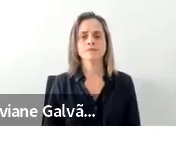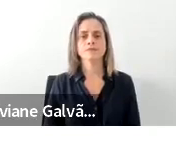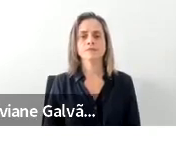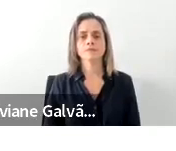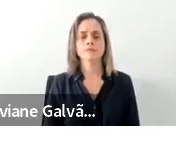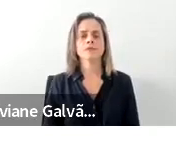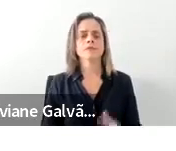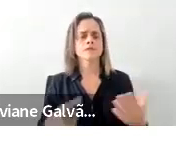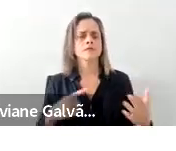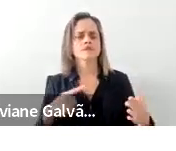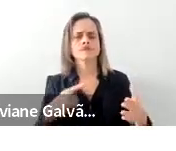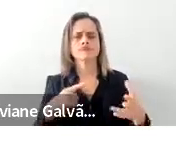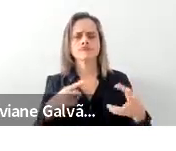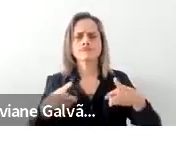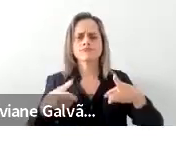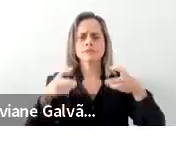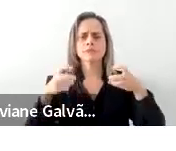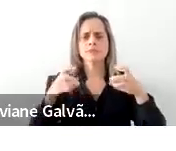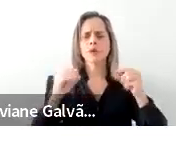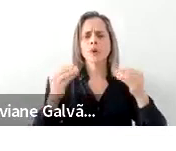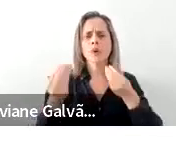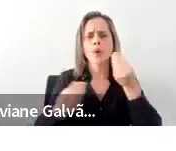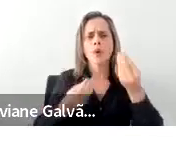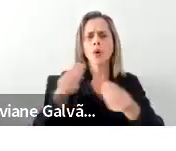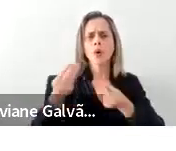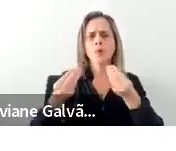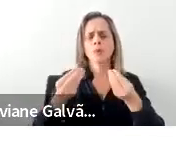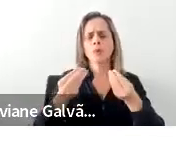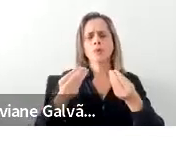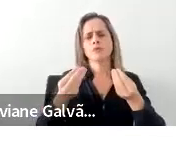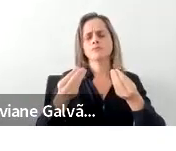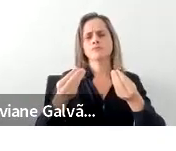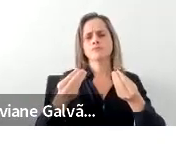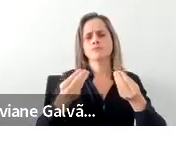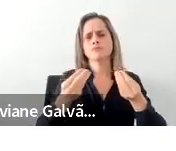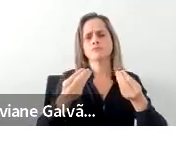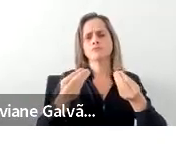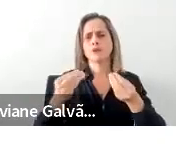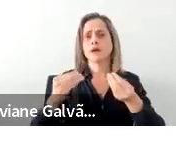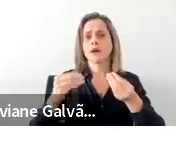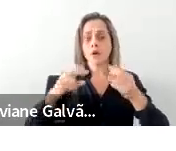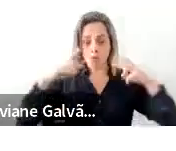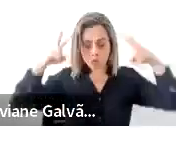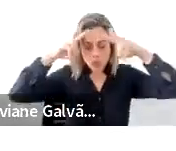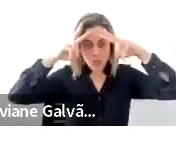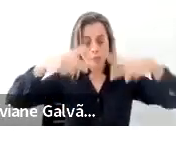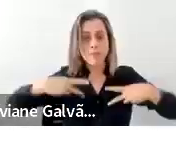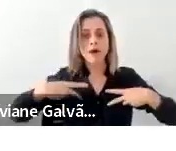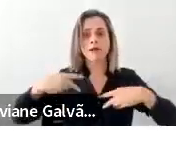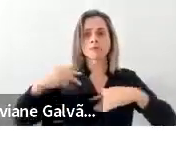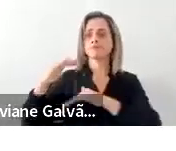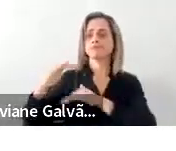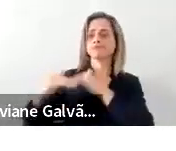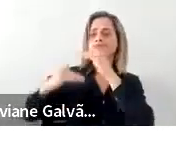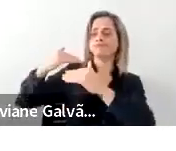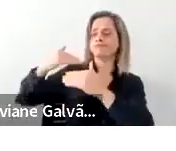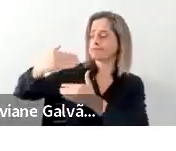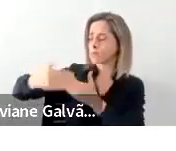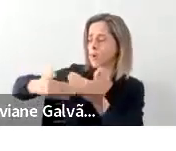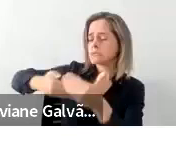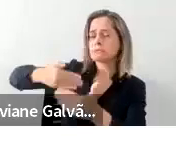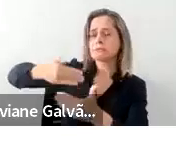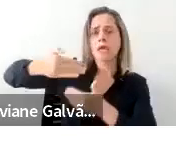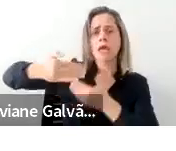universal human development or universal unilinear historical development